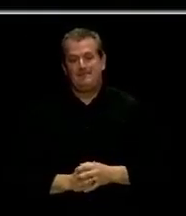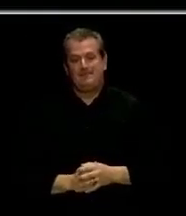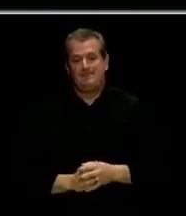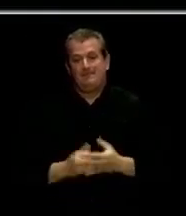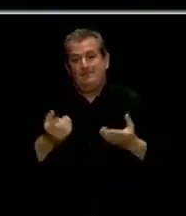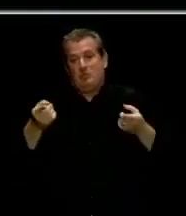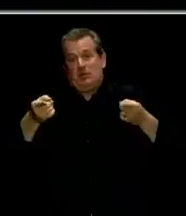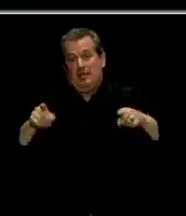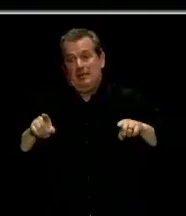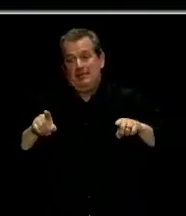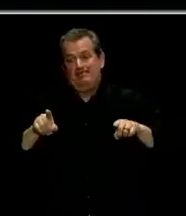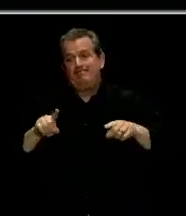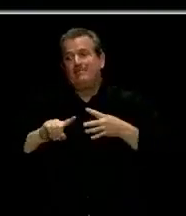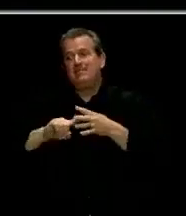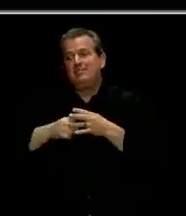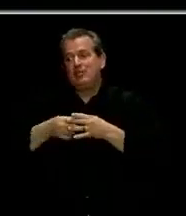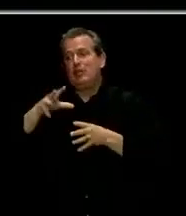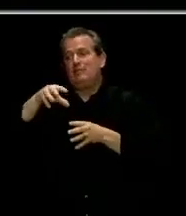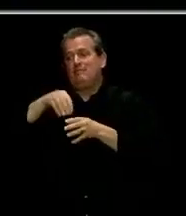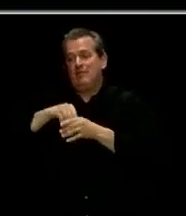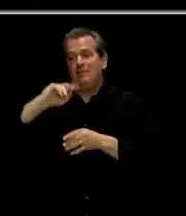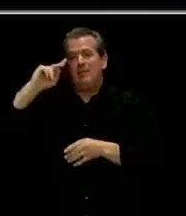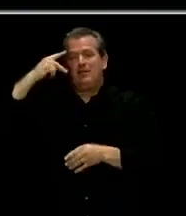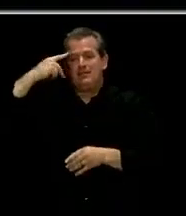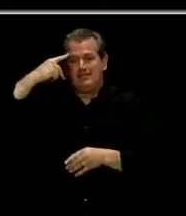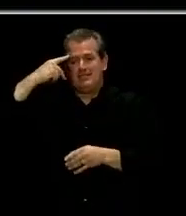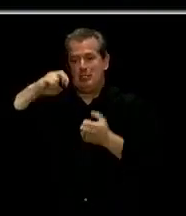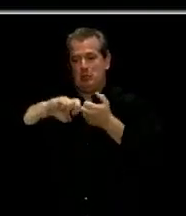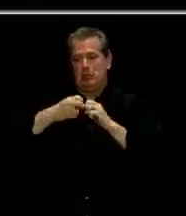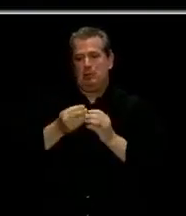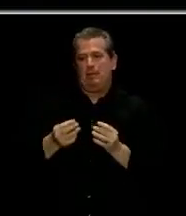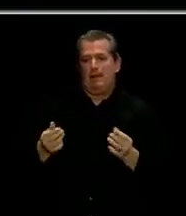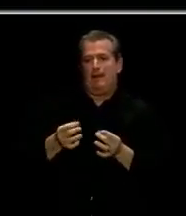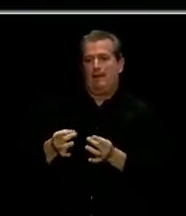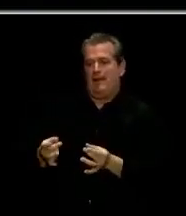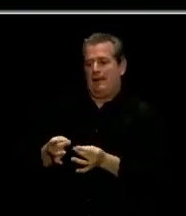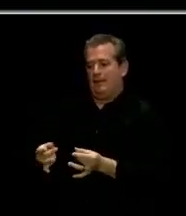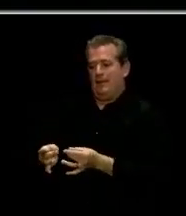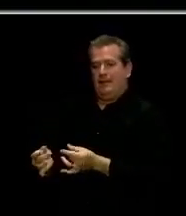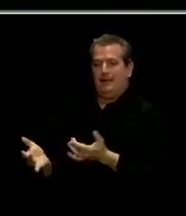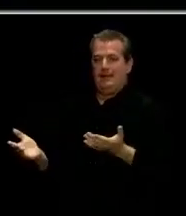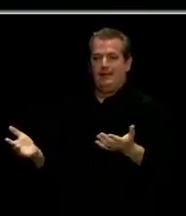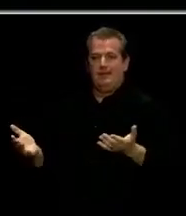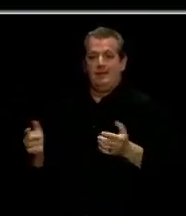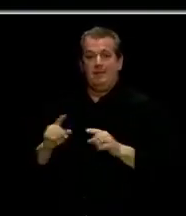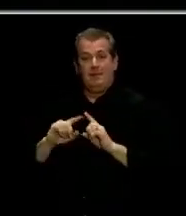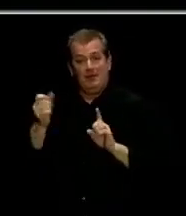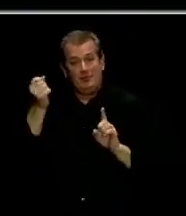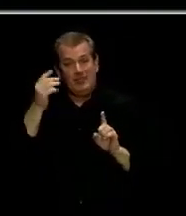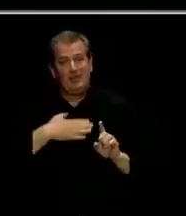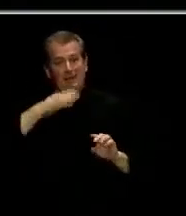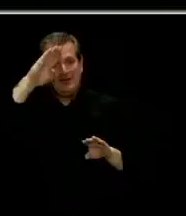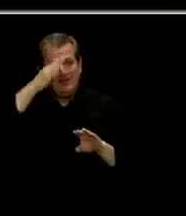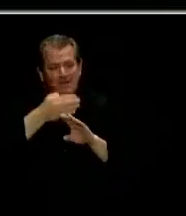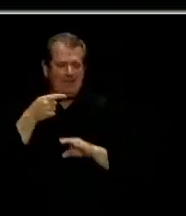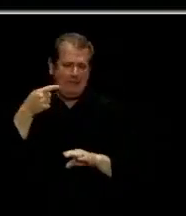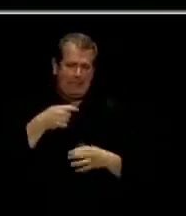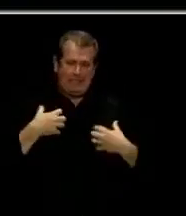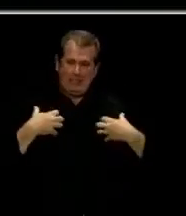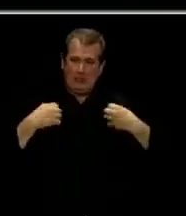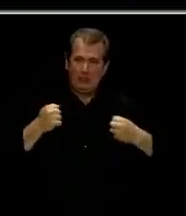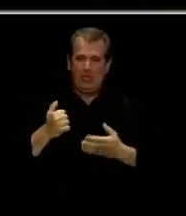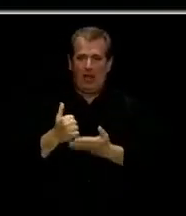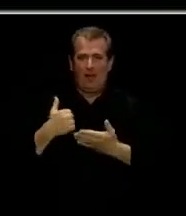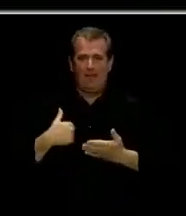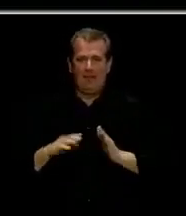And so I got into this, and we started solving problems. But it's because of his courage that we're able to do this.